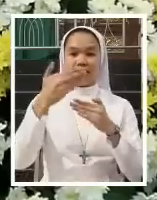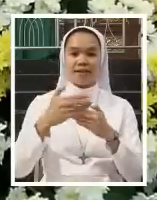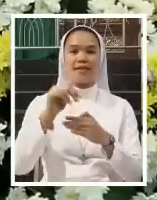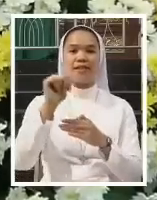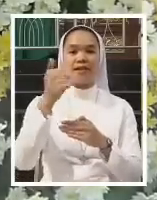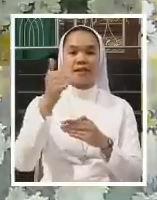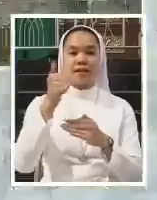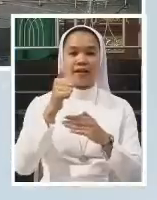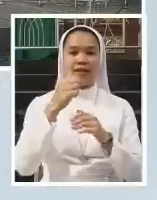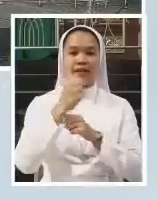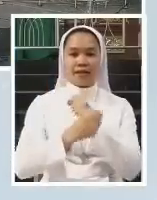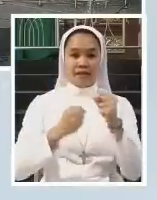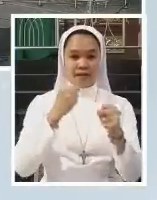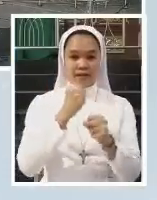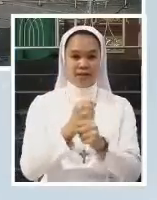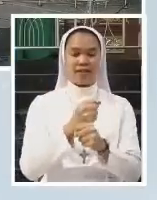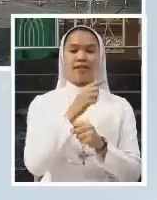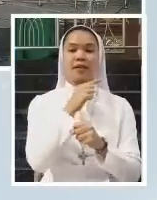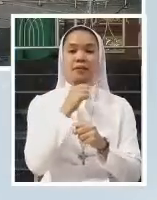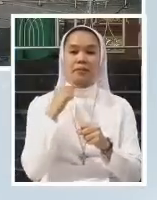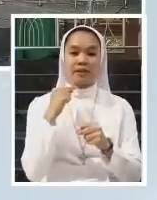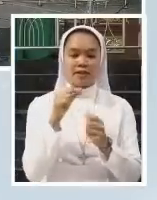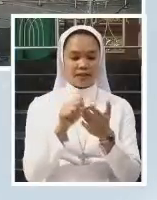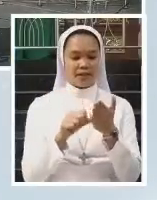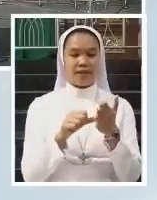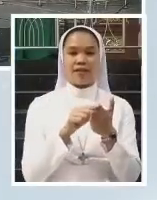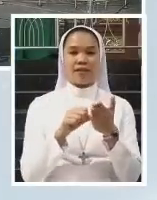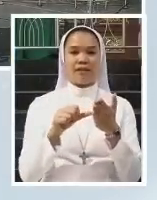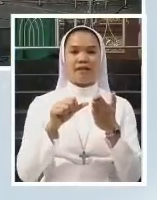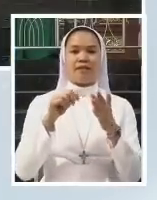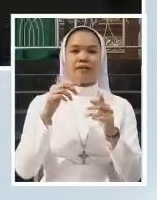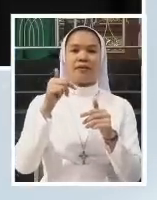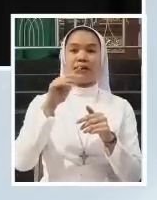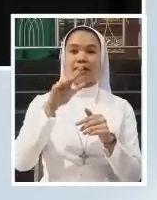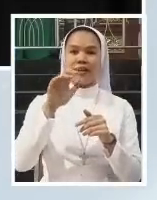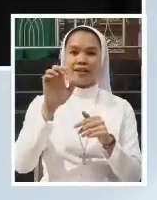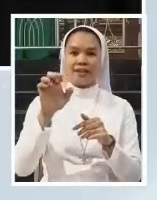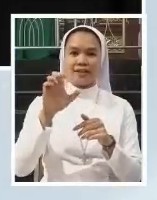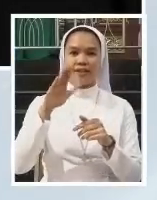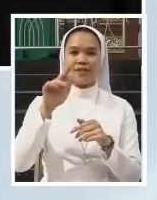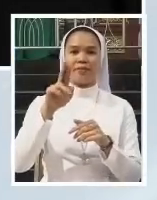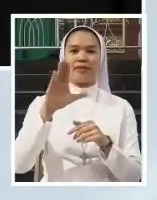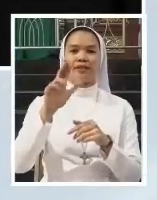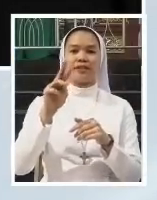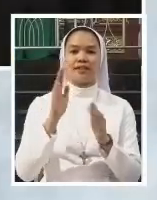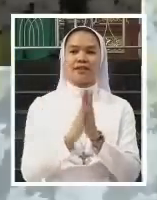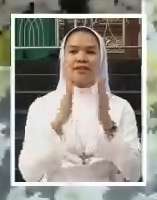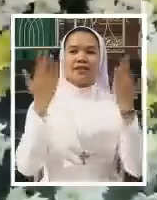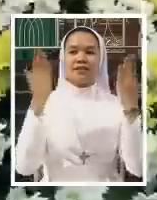10 years in the priestly ministry, Father Ace Baracena.